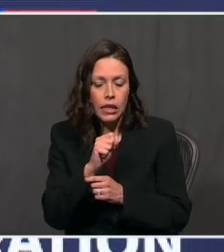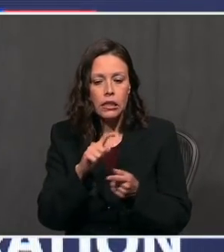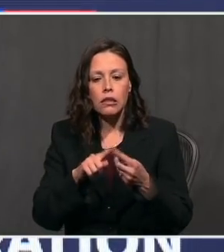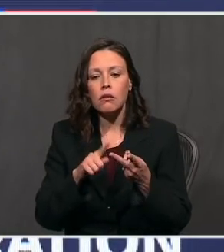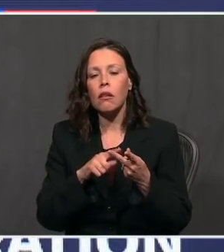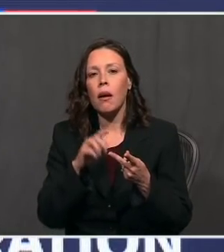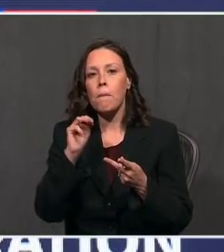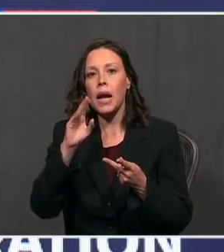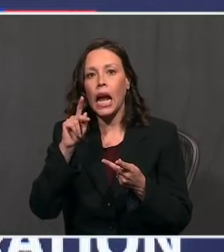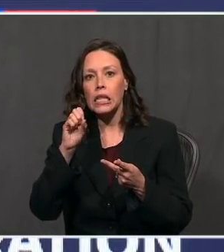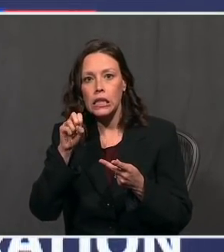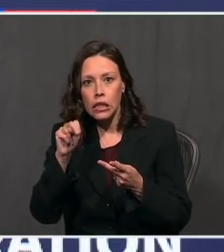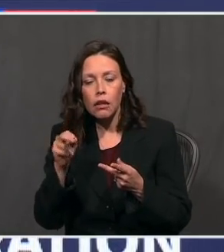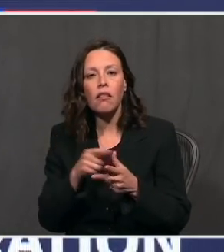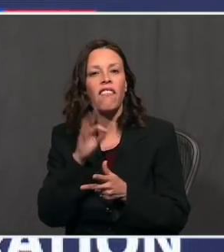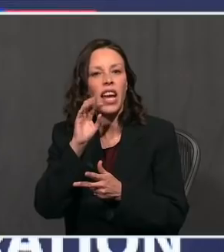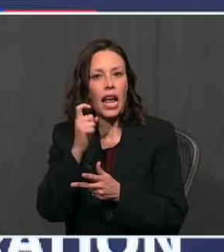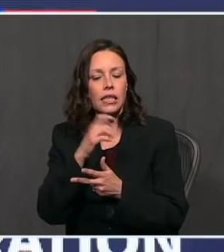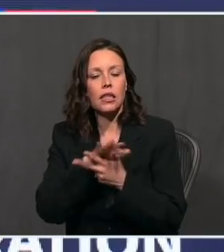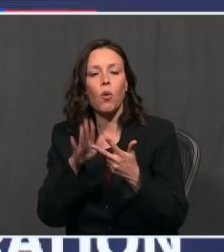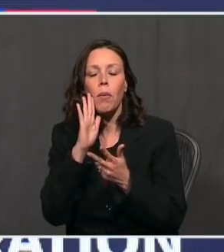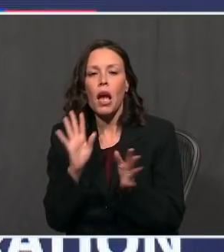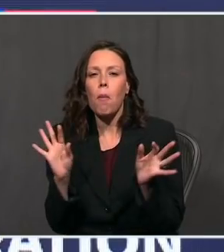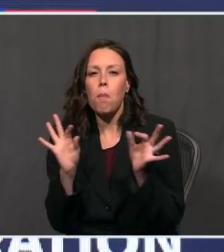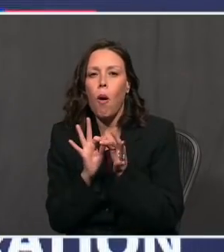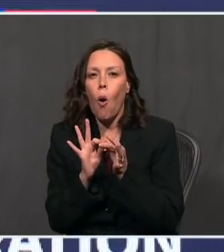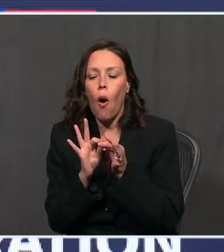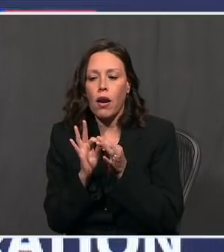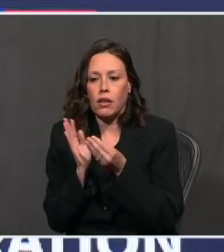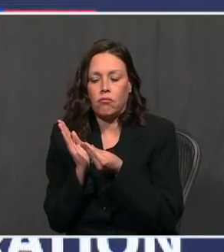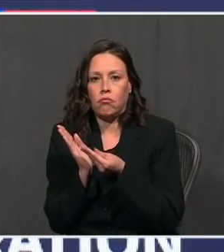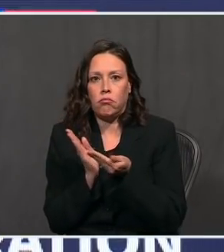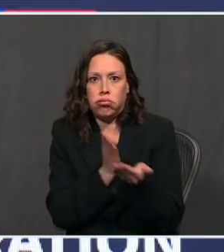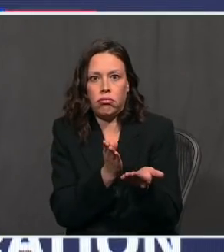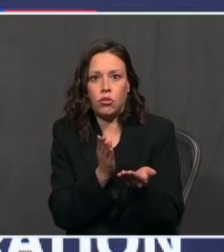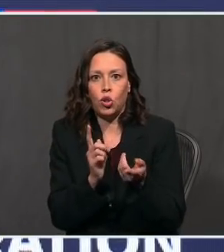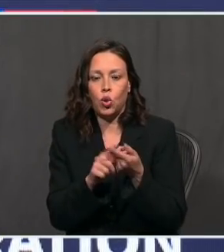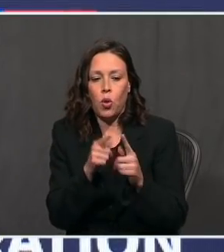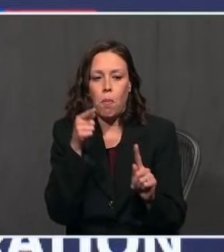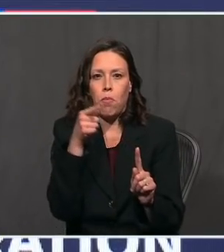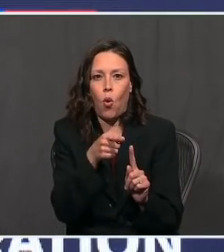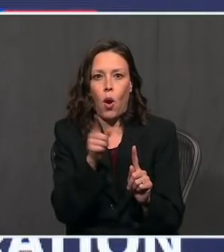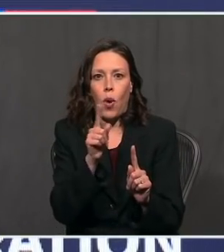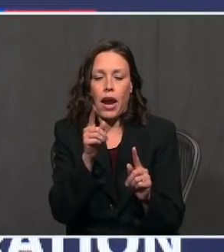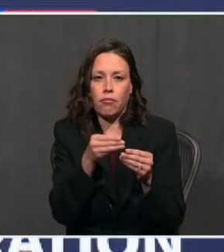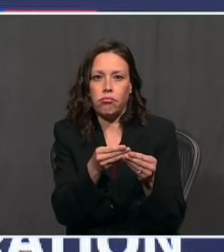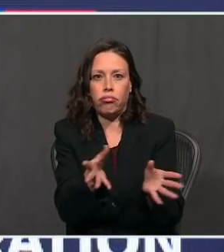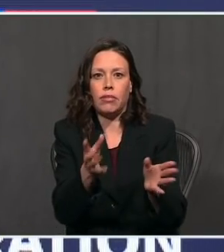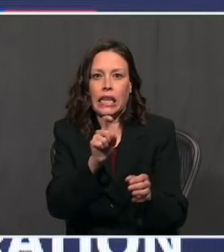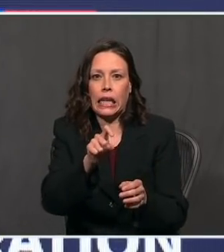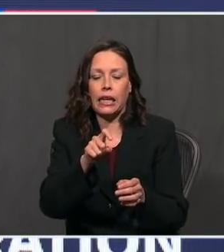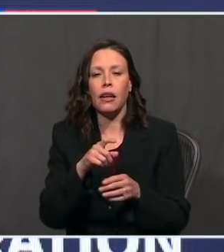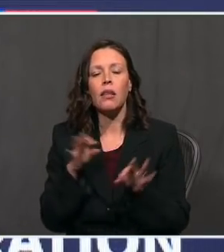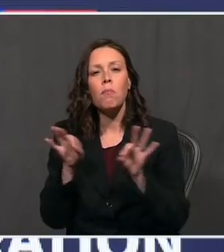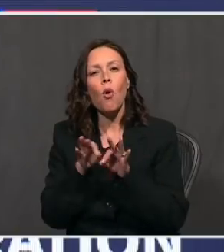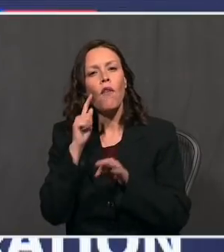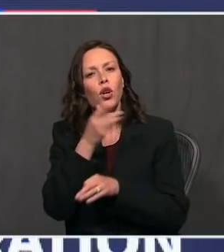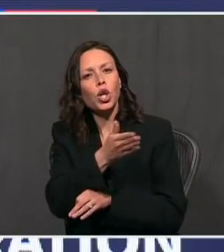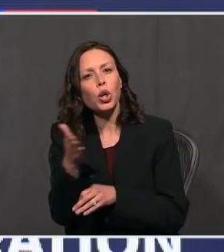are going to serve as a critical link getting the vaccine to the point of the need. And what's important for the American people to